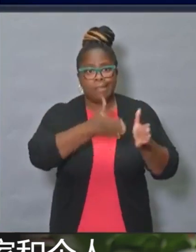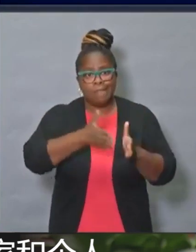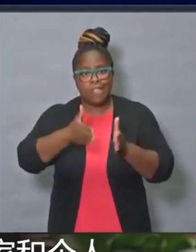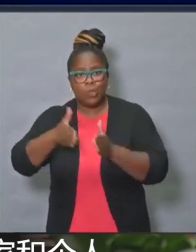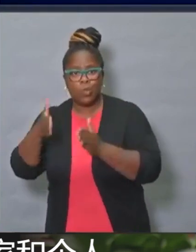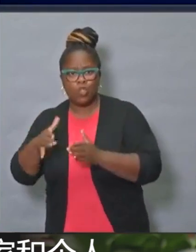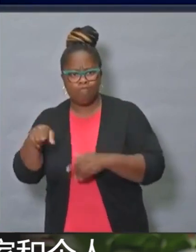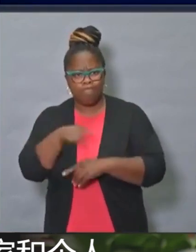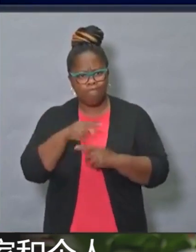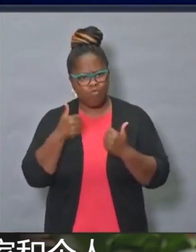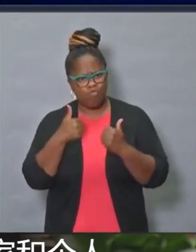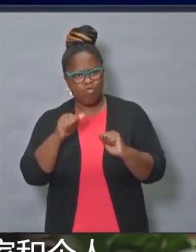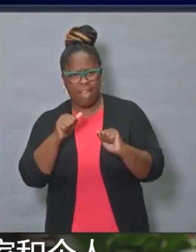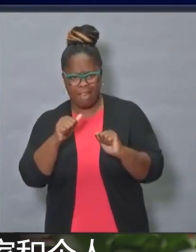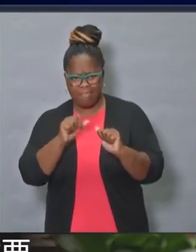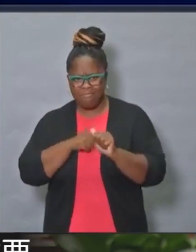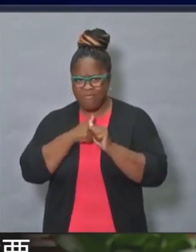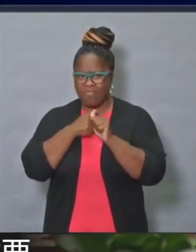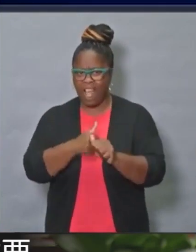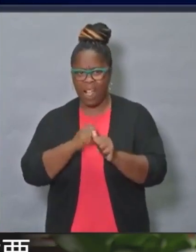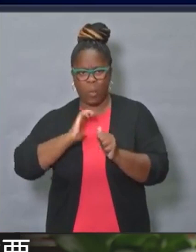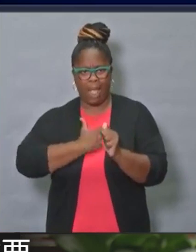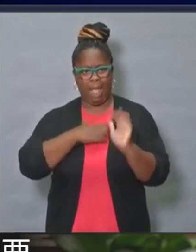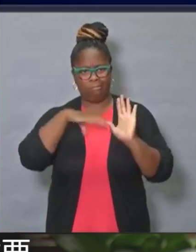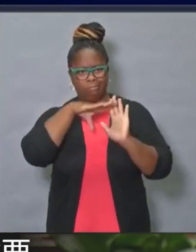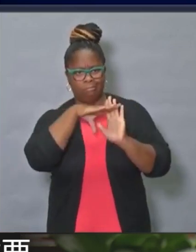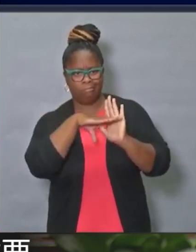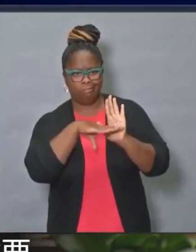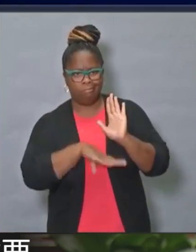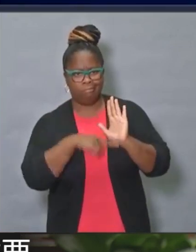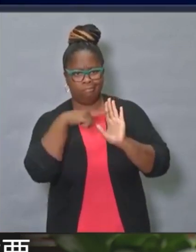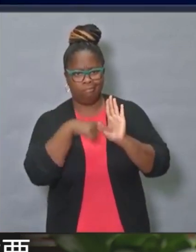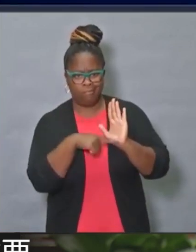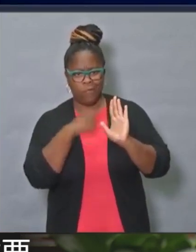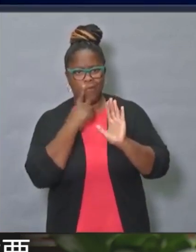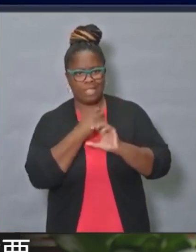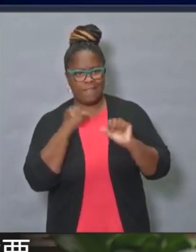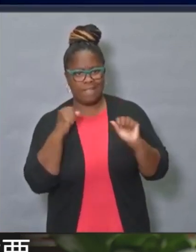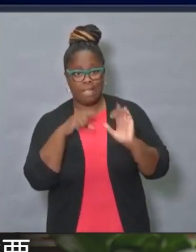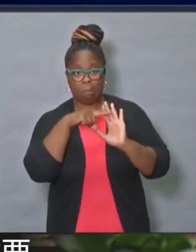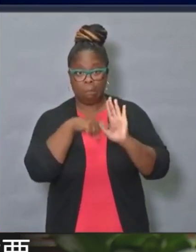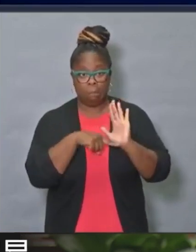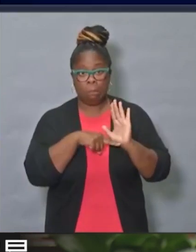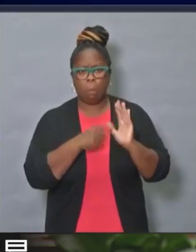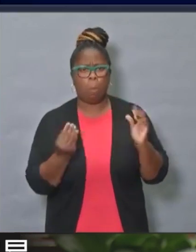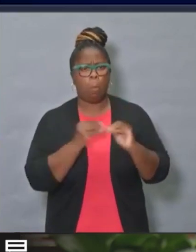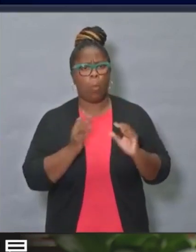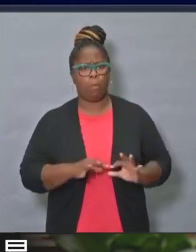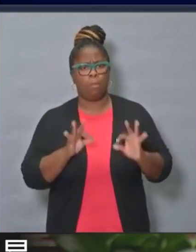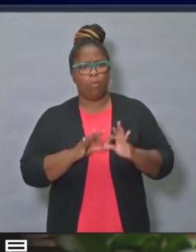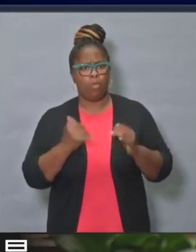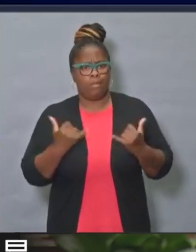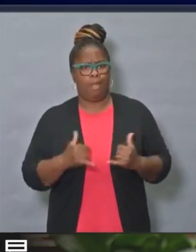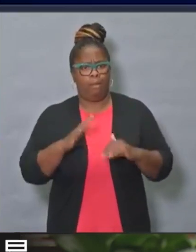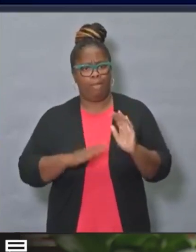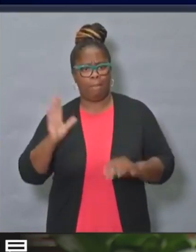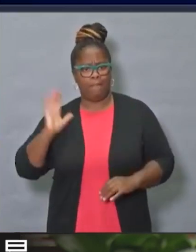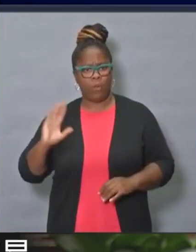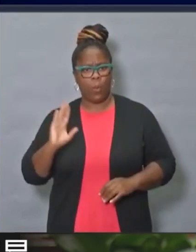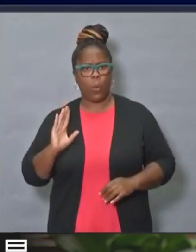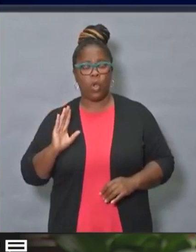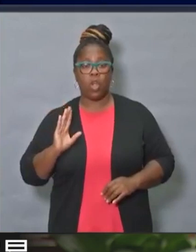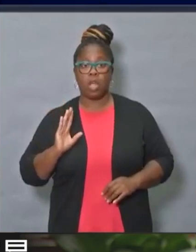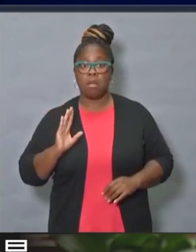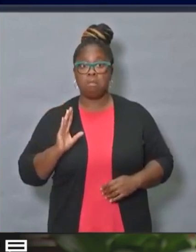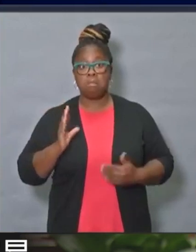the protocols that we have laid out, which are now more important than they ever were. And I know it's not easy, especially